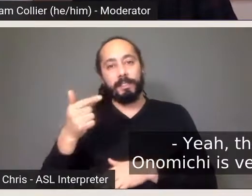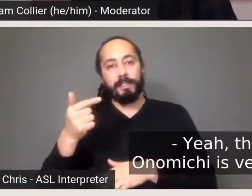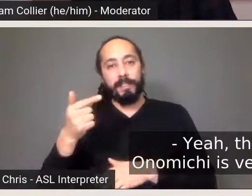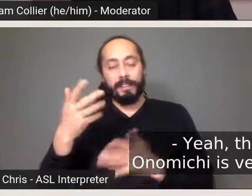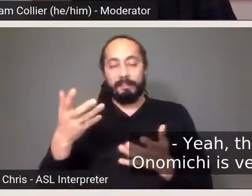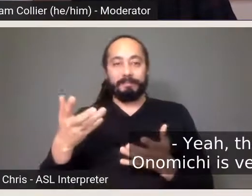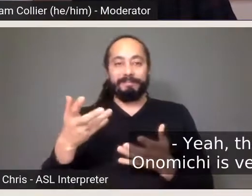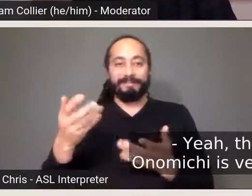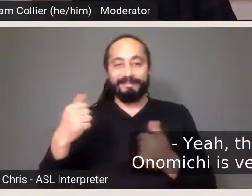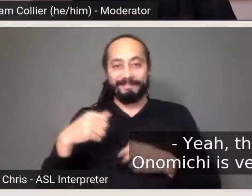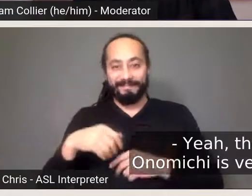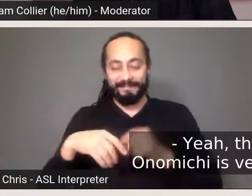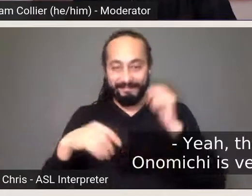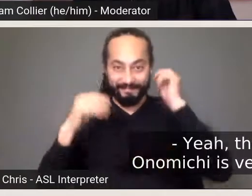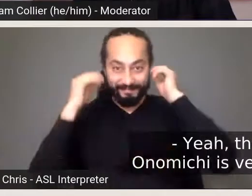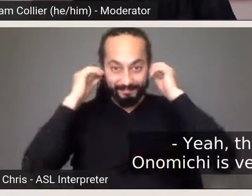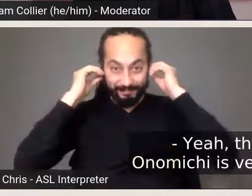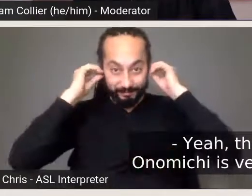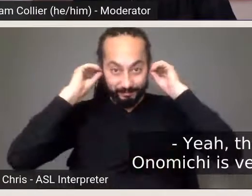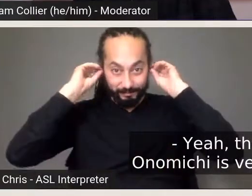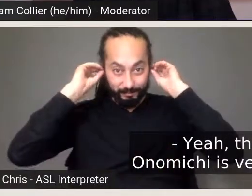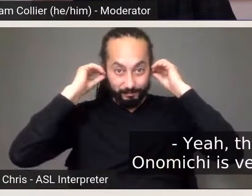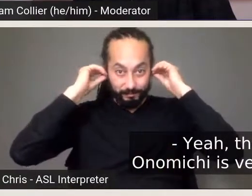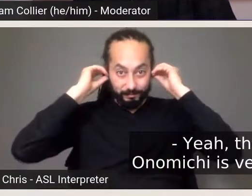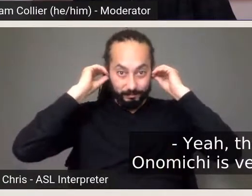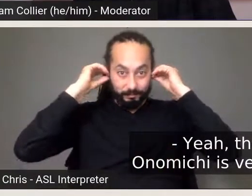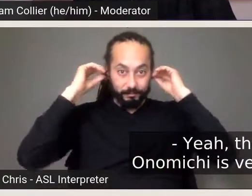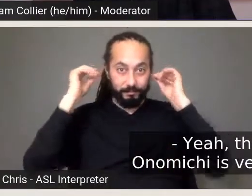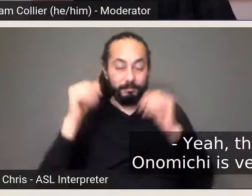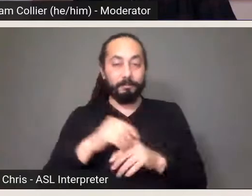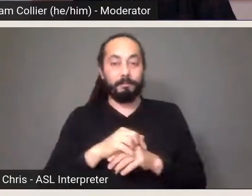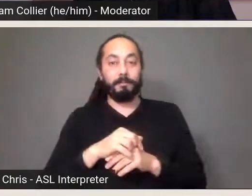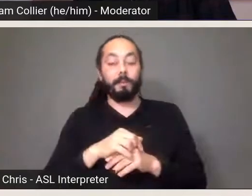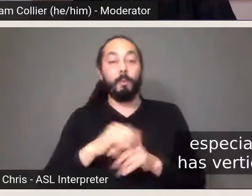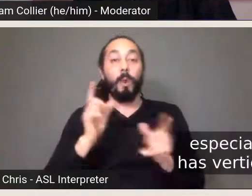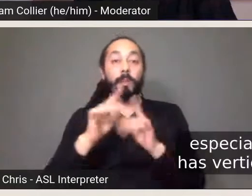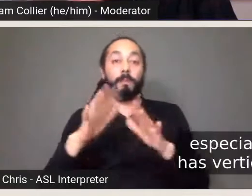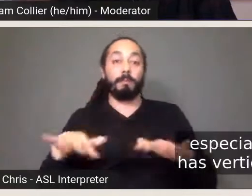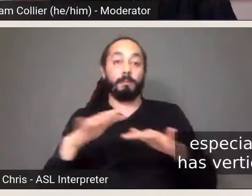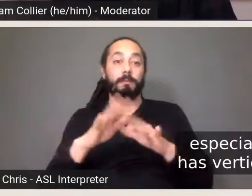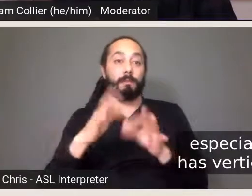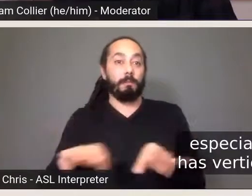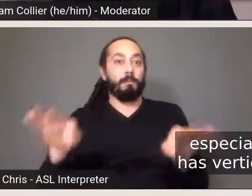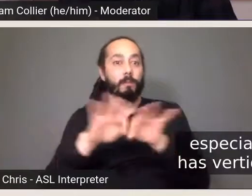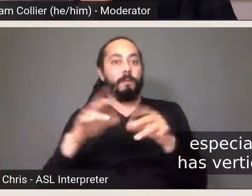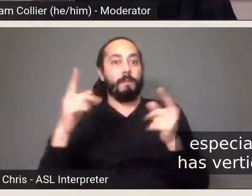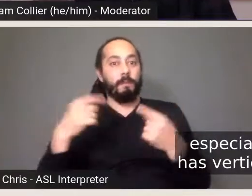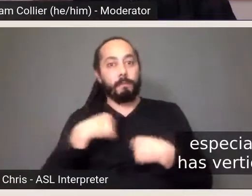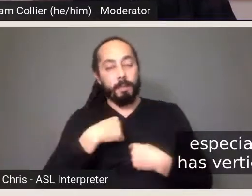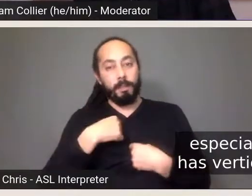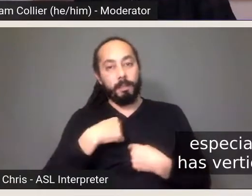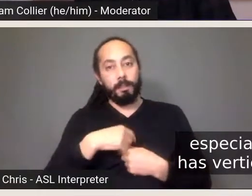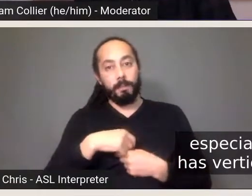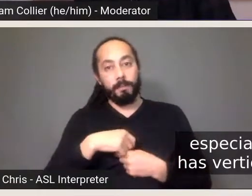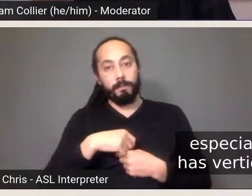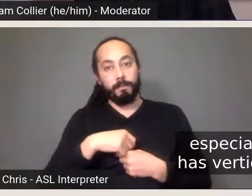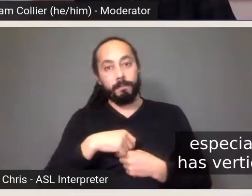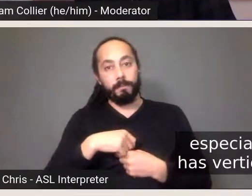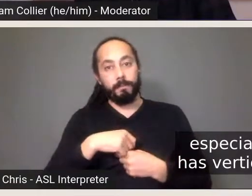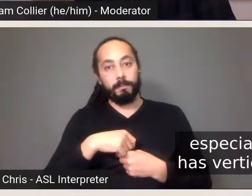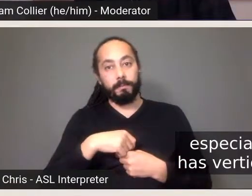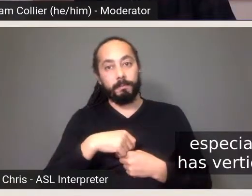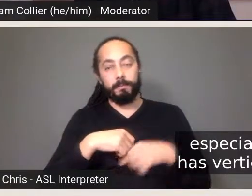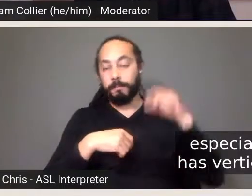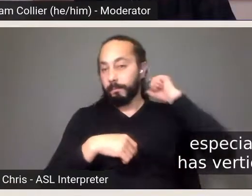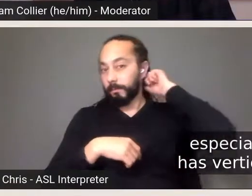Yeah. The geography of Onomichi is very important to me, especially it has the